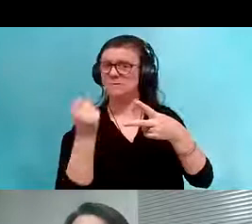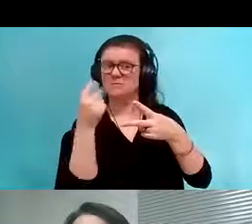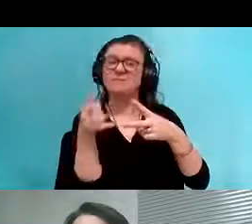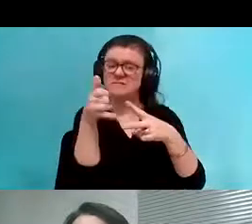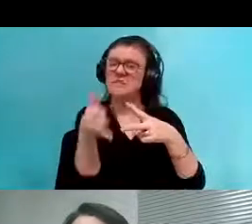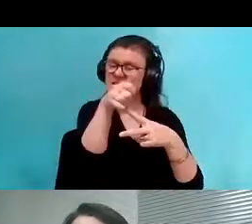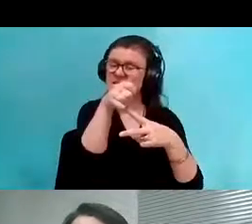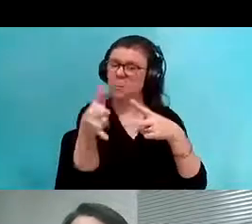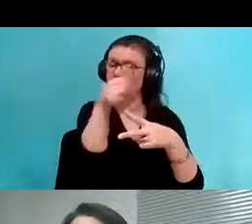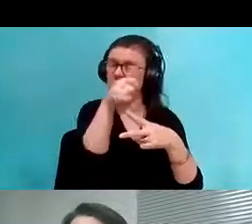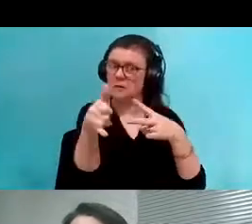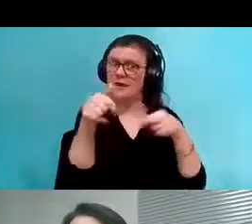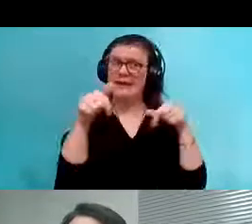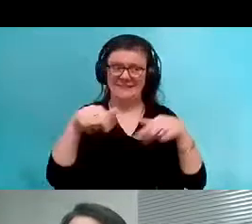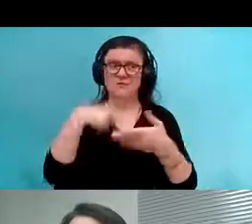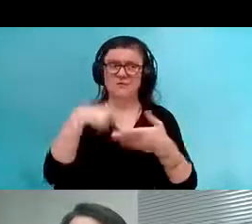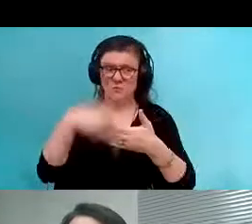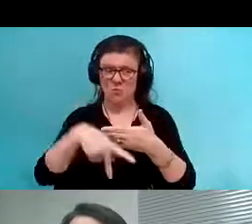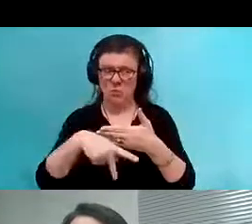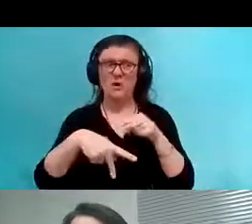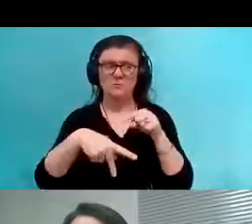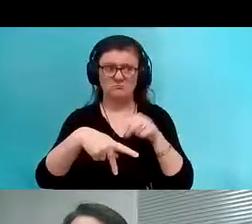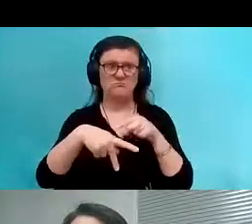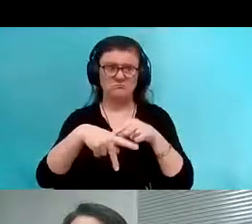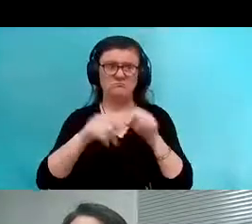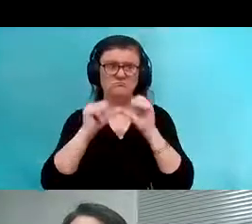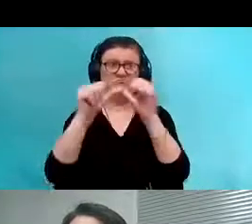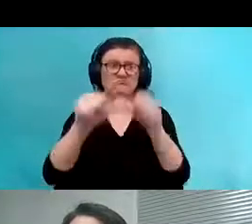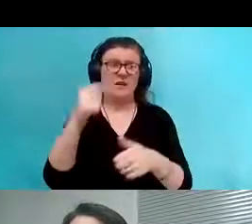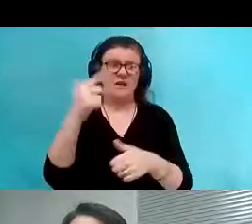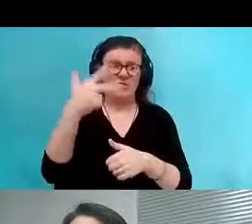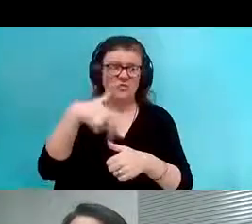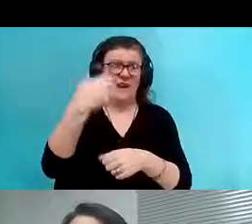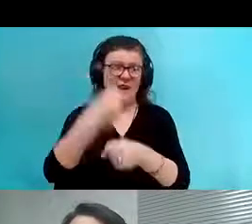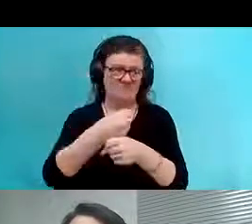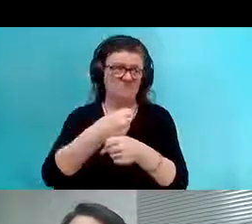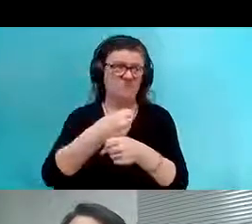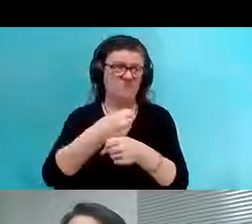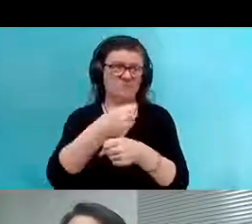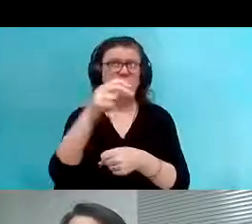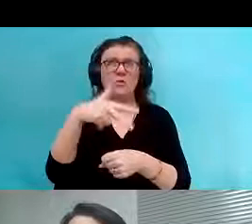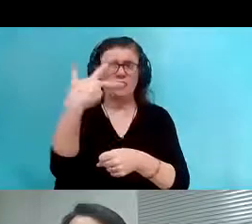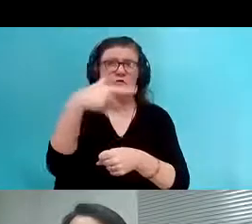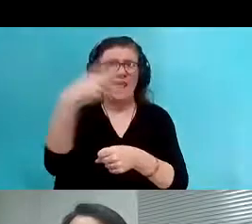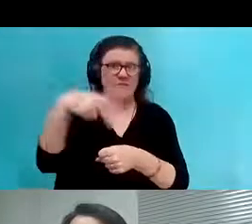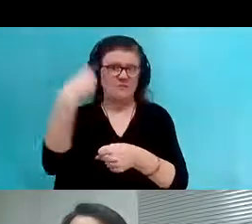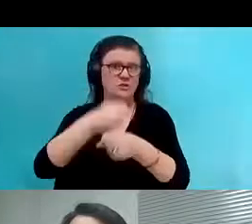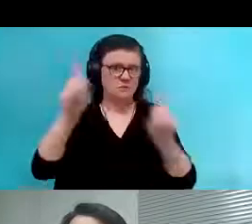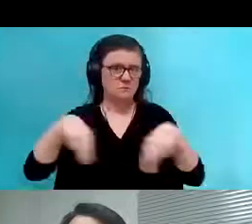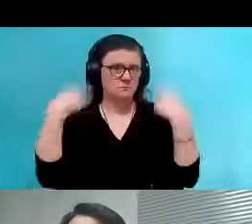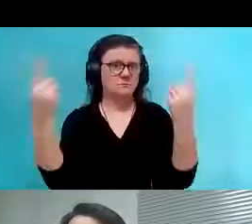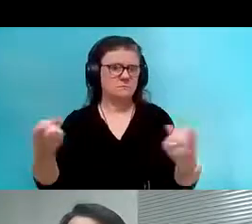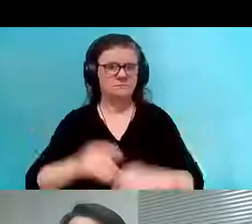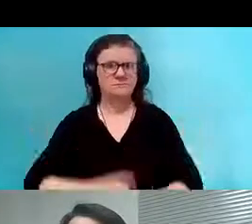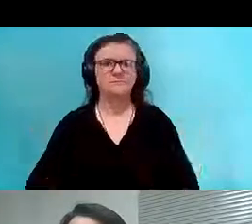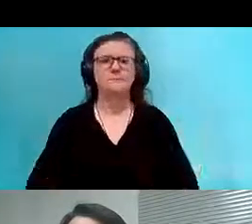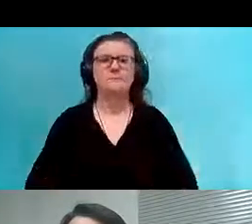3.5-year project, which is funded by the UK Aid Matching Grant since 2018. Next slide,